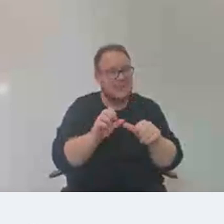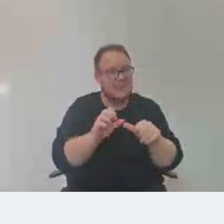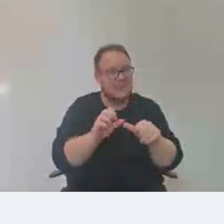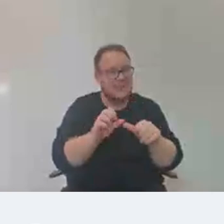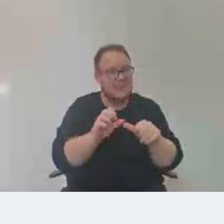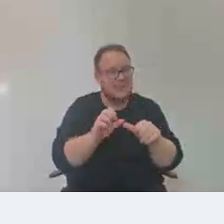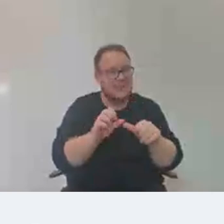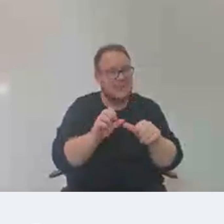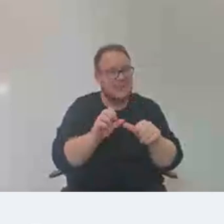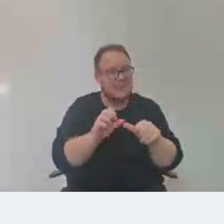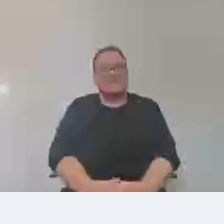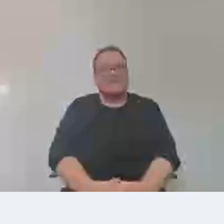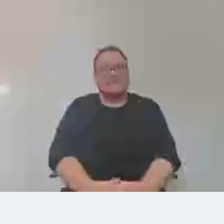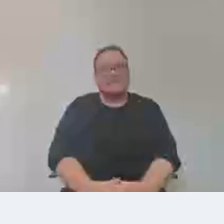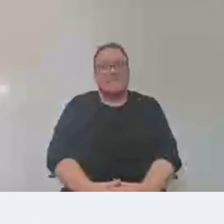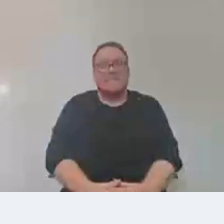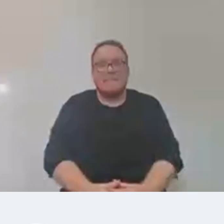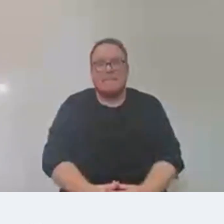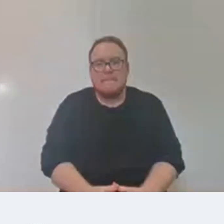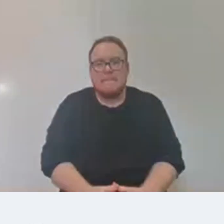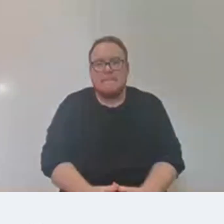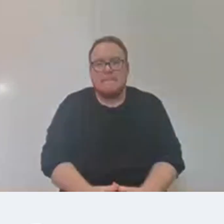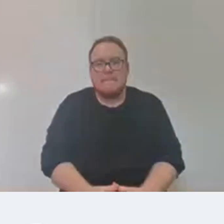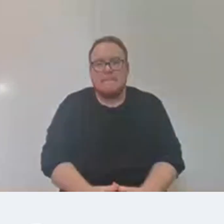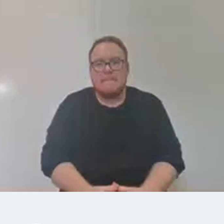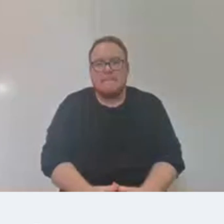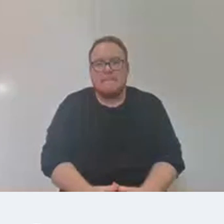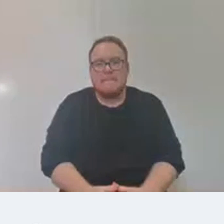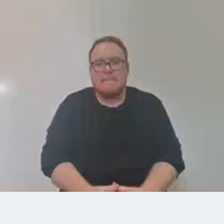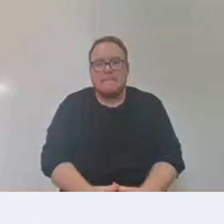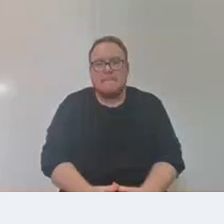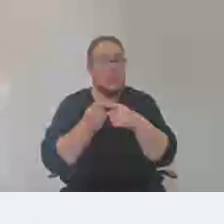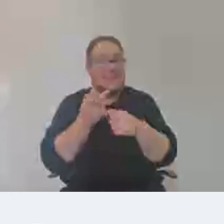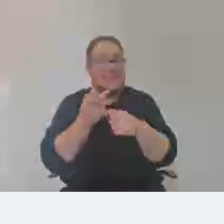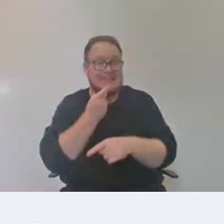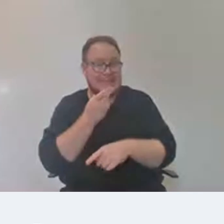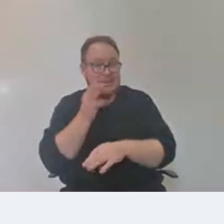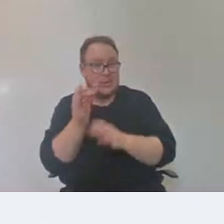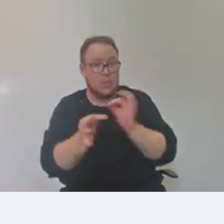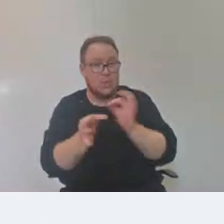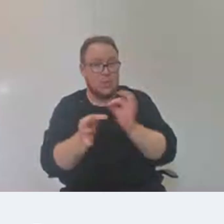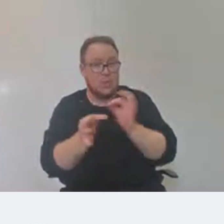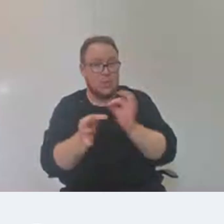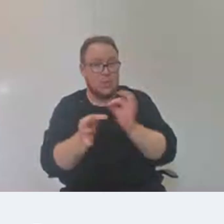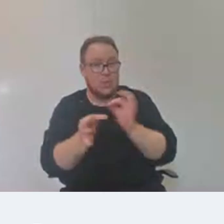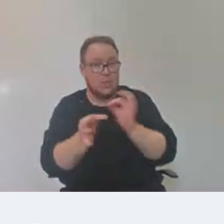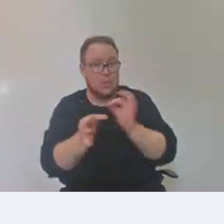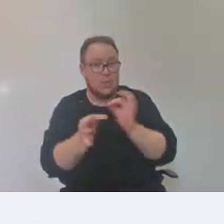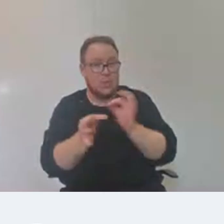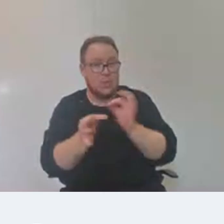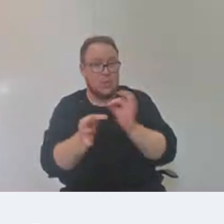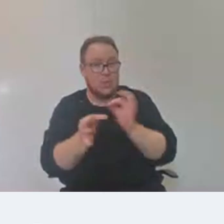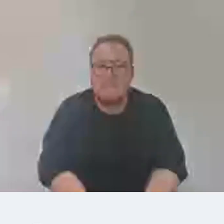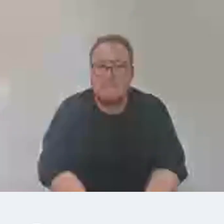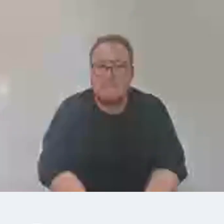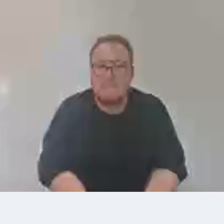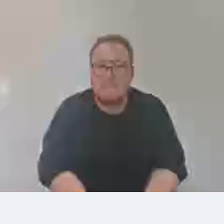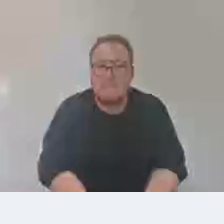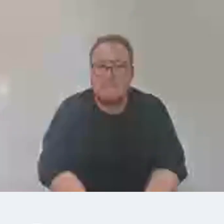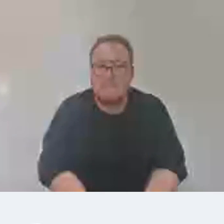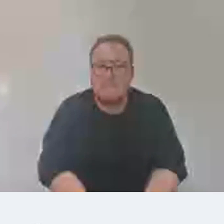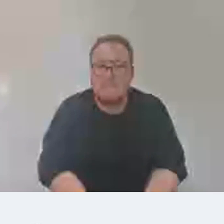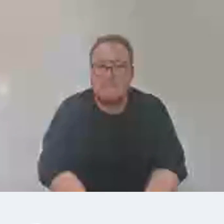Thank you. Can I ask a quick second question? Very quickly, because we are. It will be very quick because I